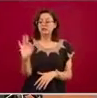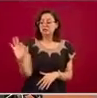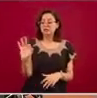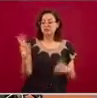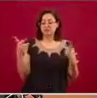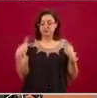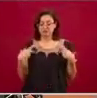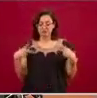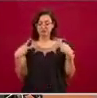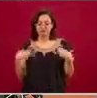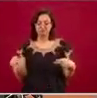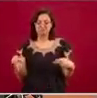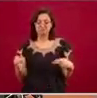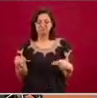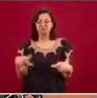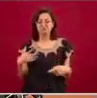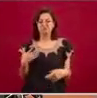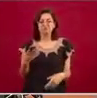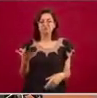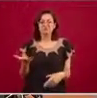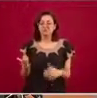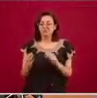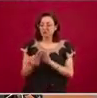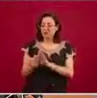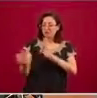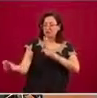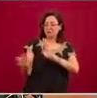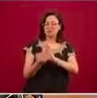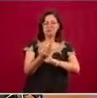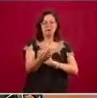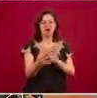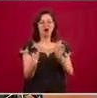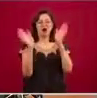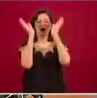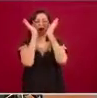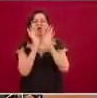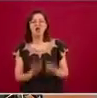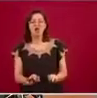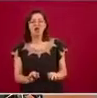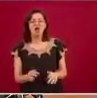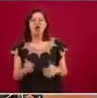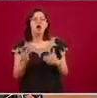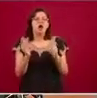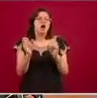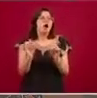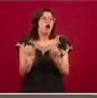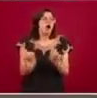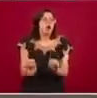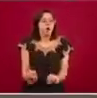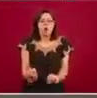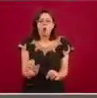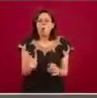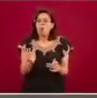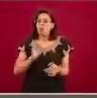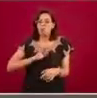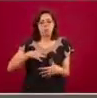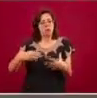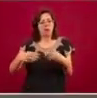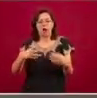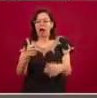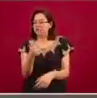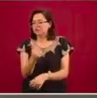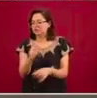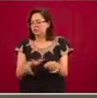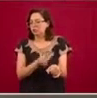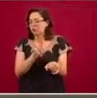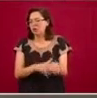speed of the transmission rate has to do with the fact that some people are not taking these safe distance measures